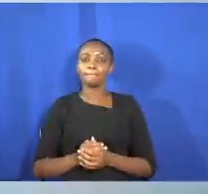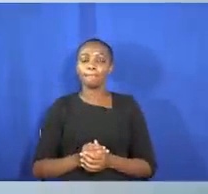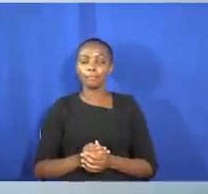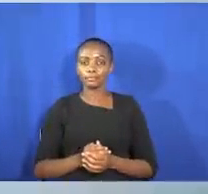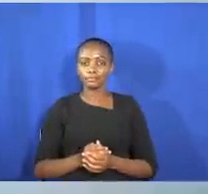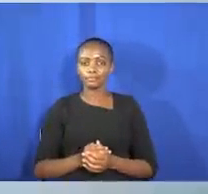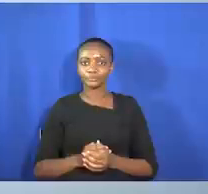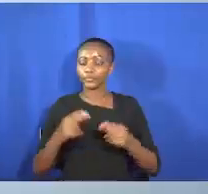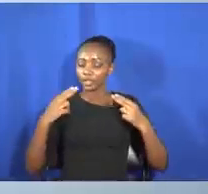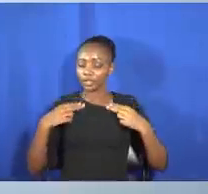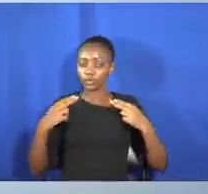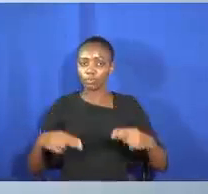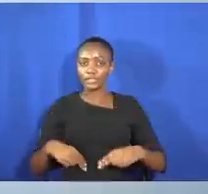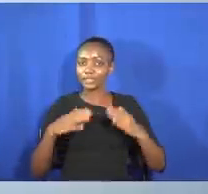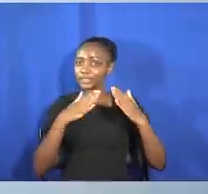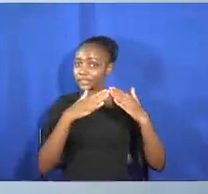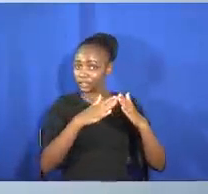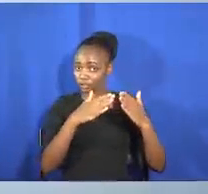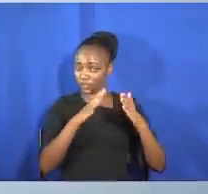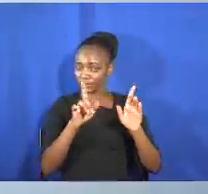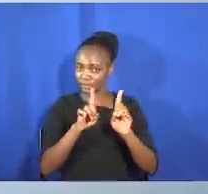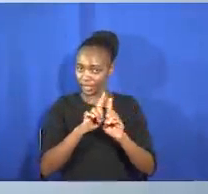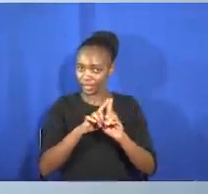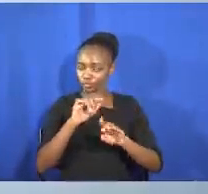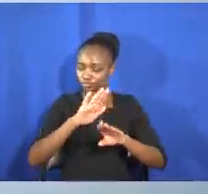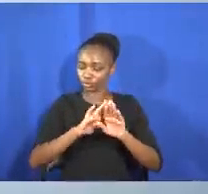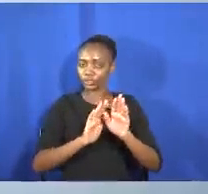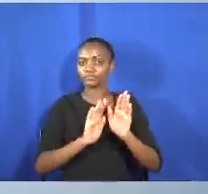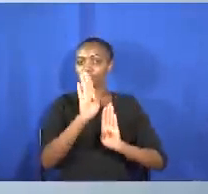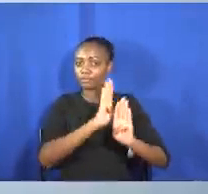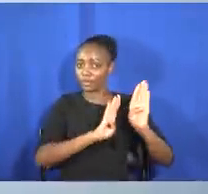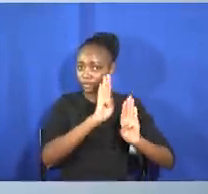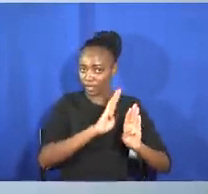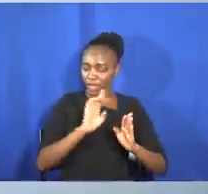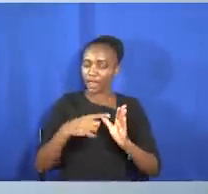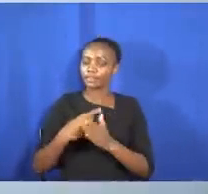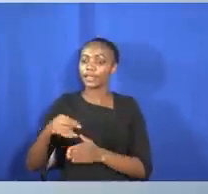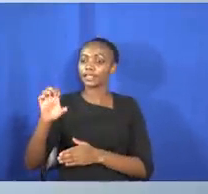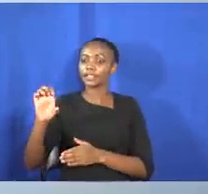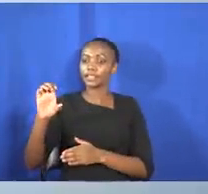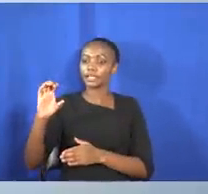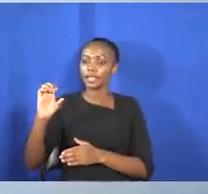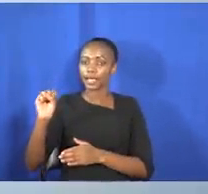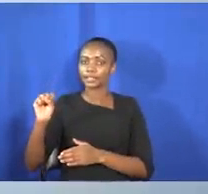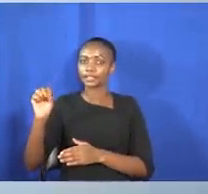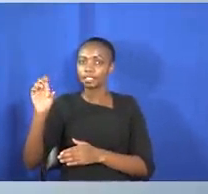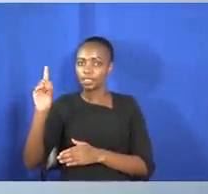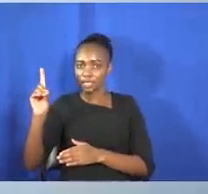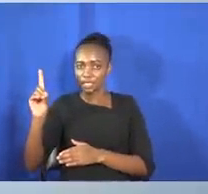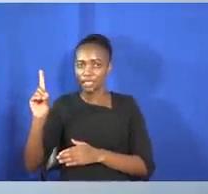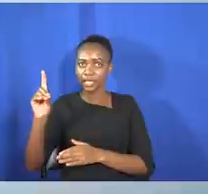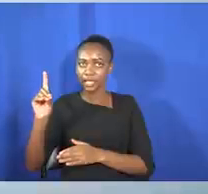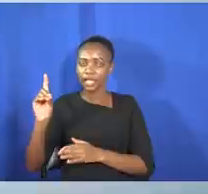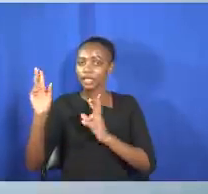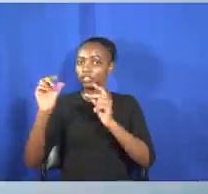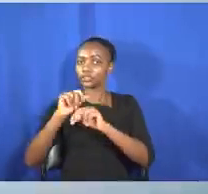education, humanity, human sexuality, and etiquette. Then the issue of ESD, education for